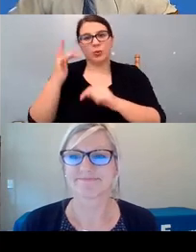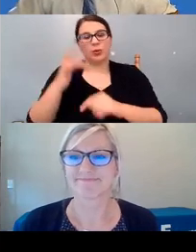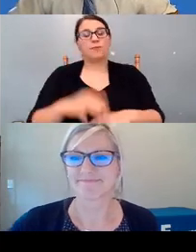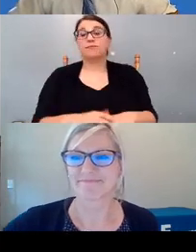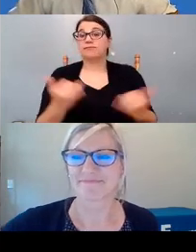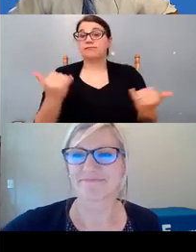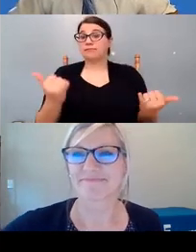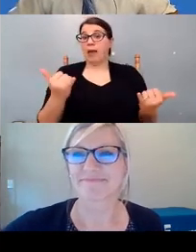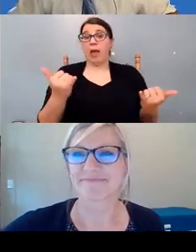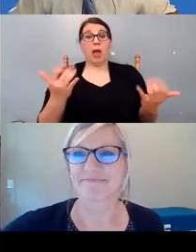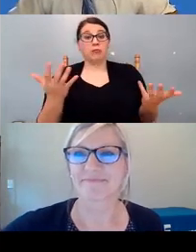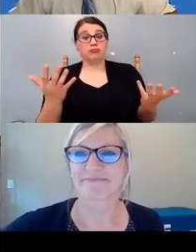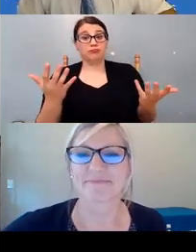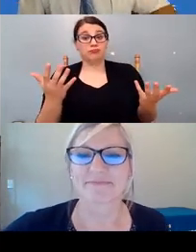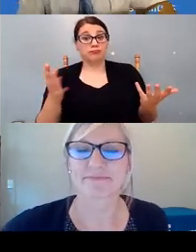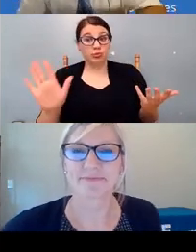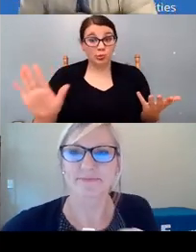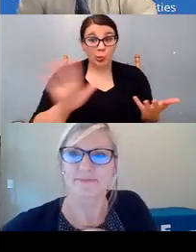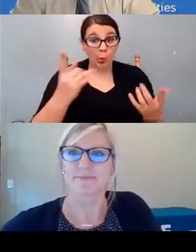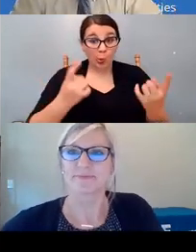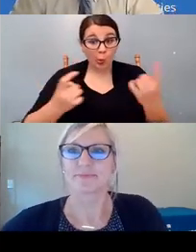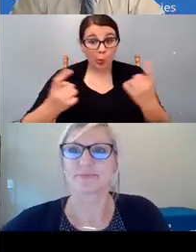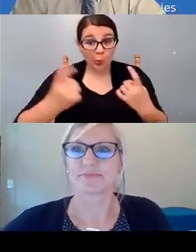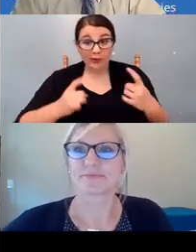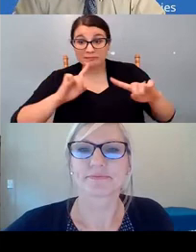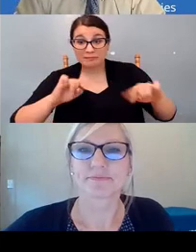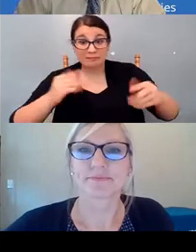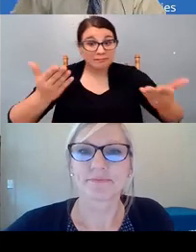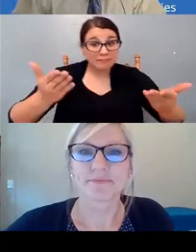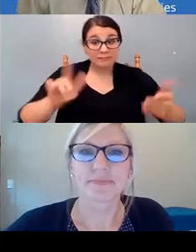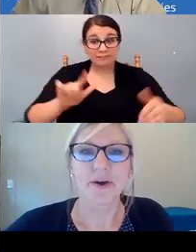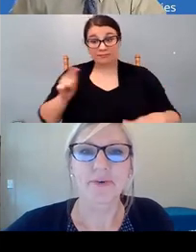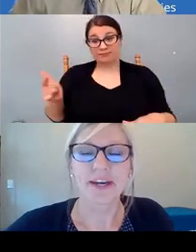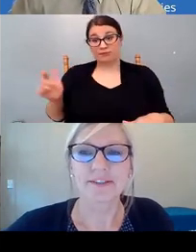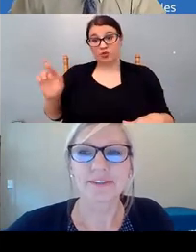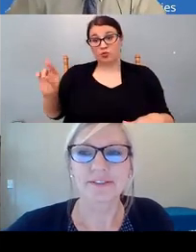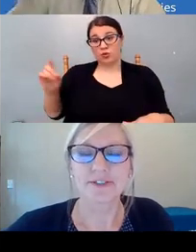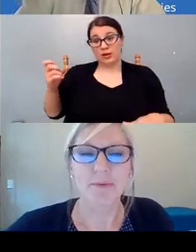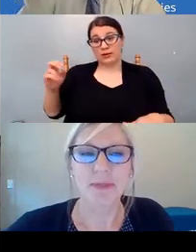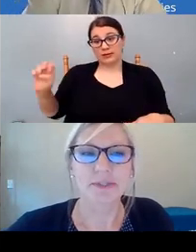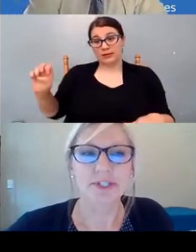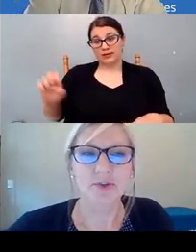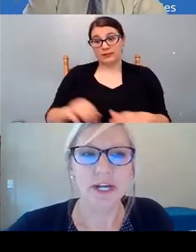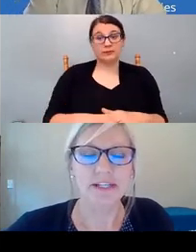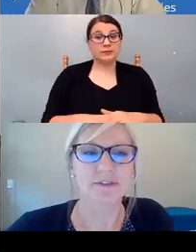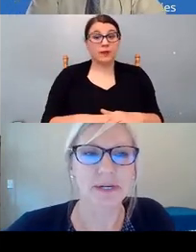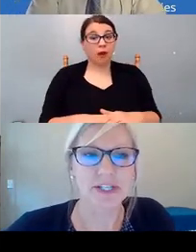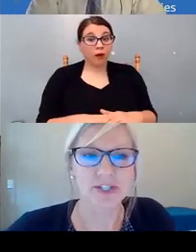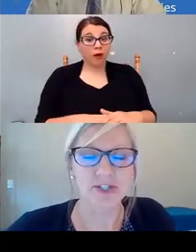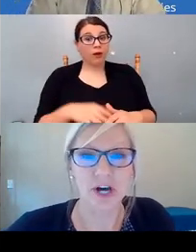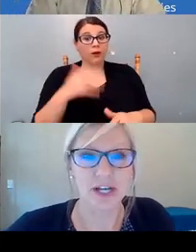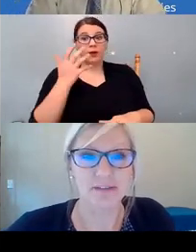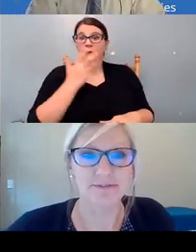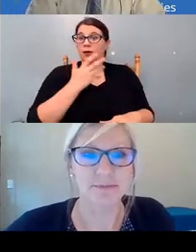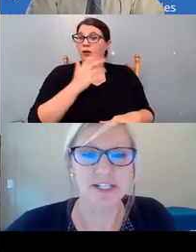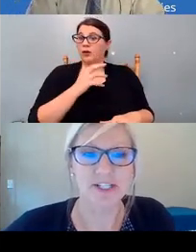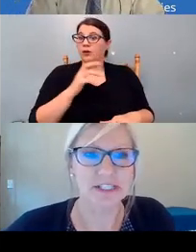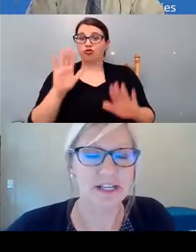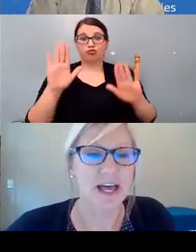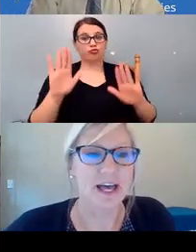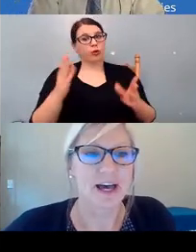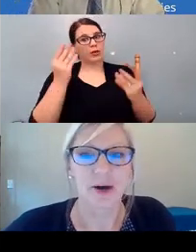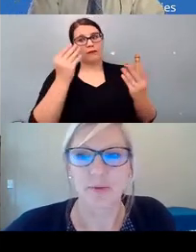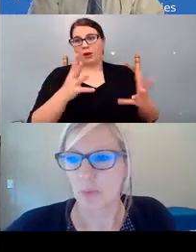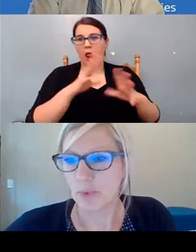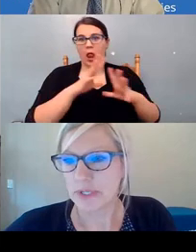left. Would love to field as many questions as possible. We'll turn it back over to Roxanne. Okay, Tom, that was great information, a lot of